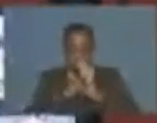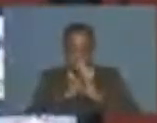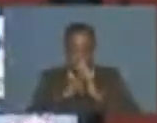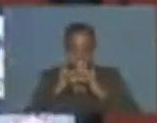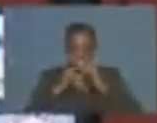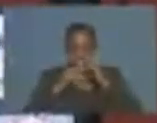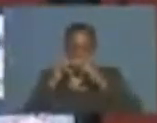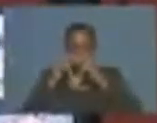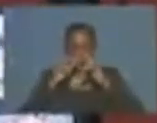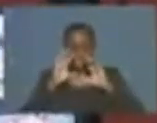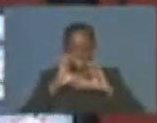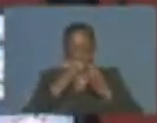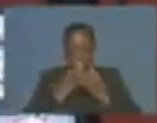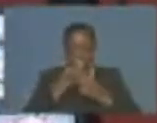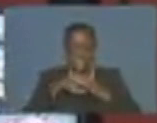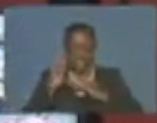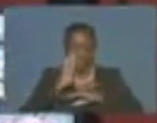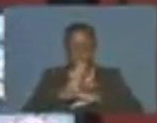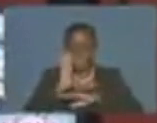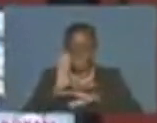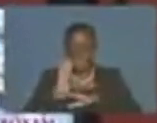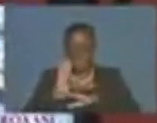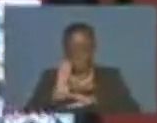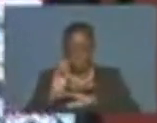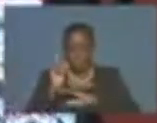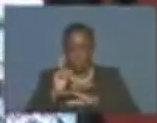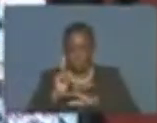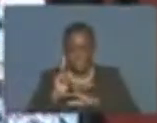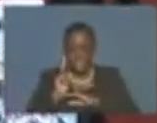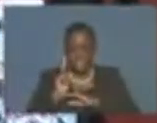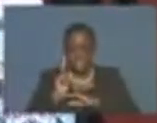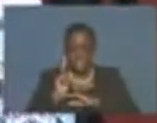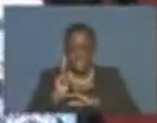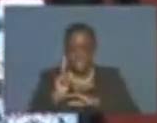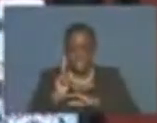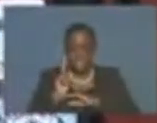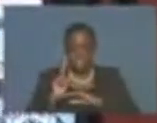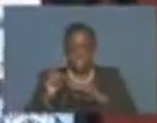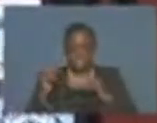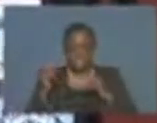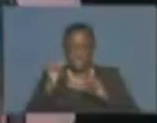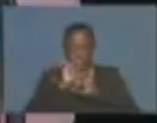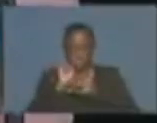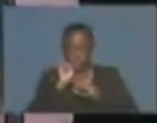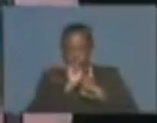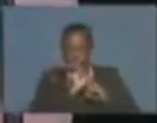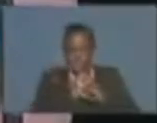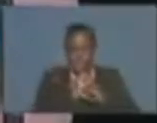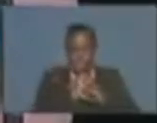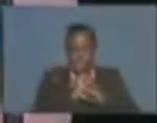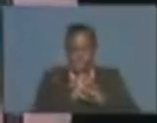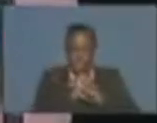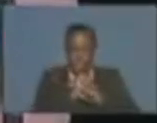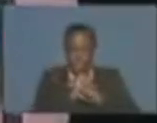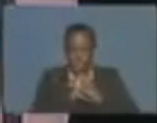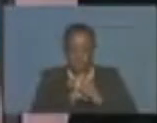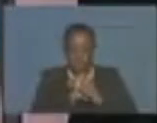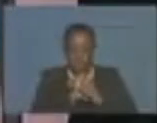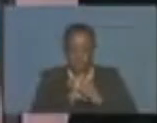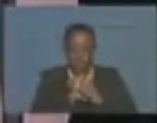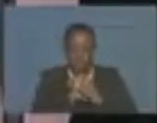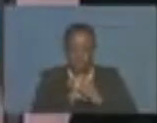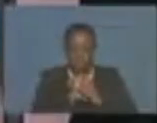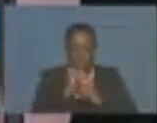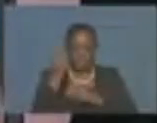Development Center in Barbados. Their findings prompting the nonprofit to partner with United Kingdom-based organization